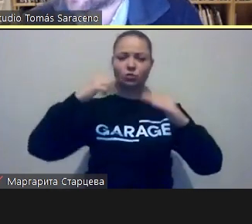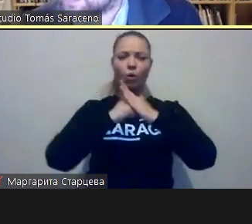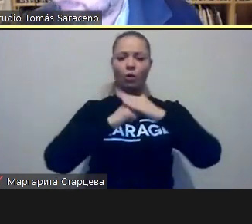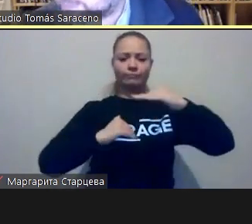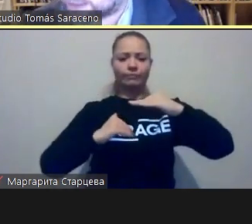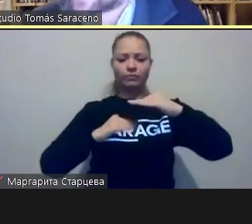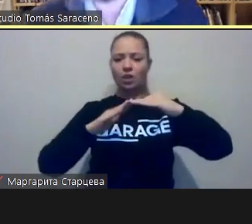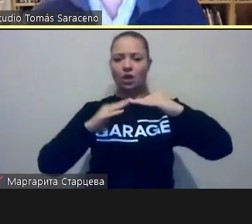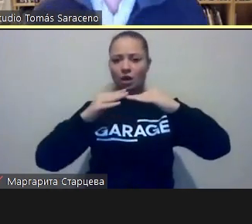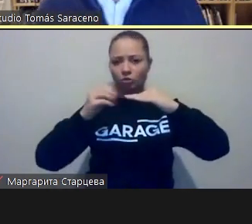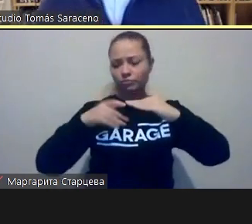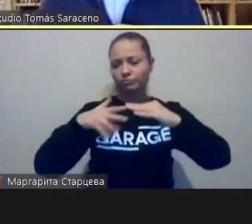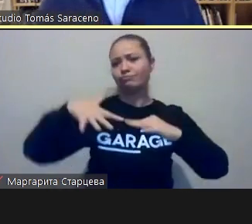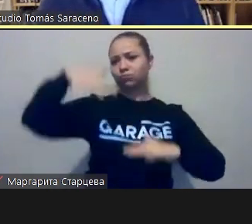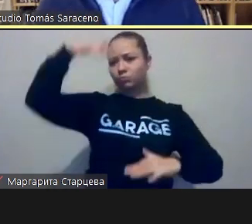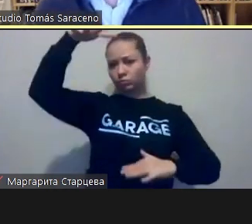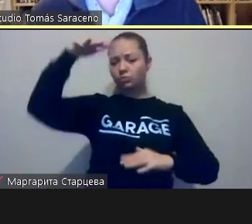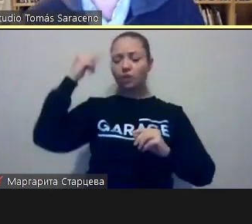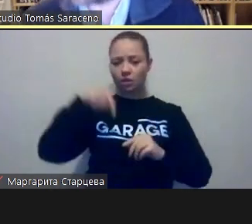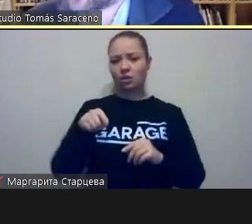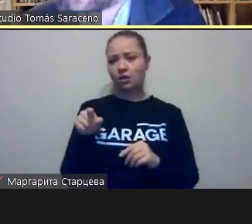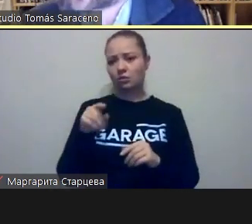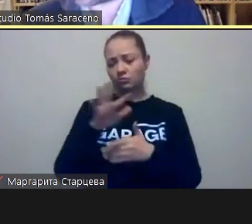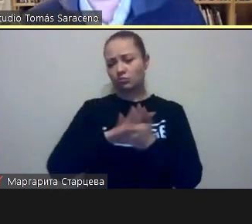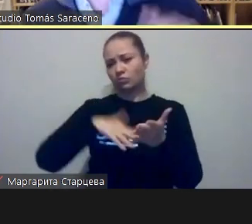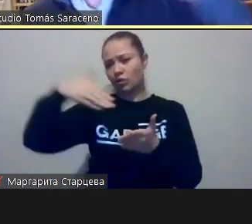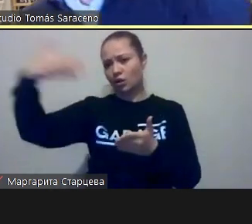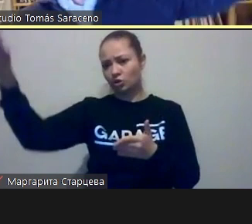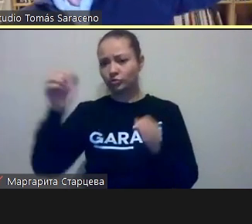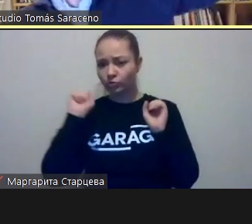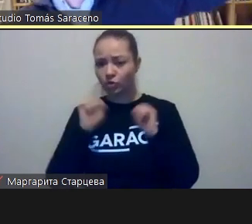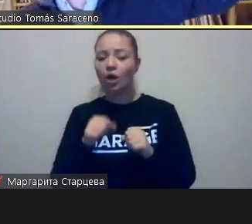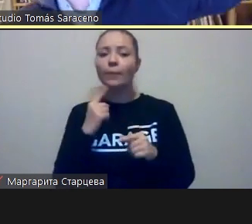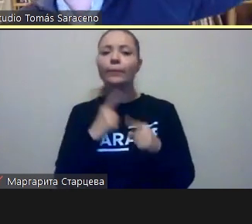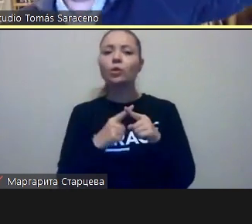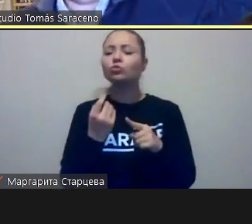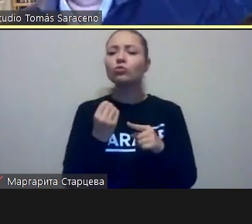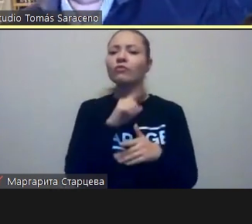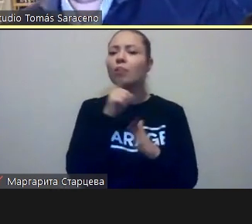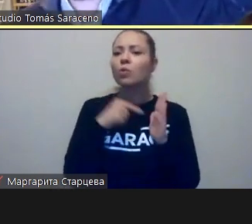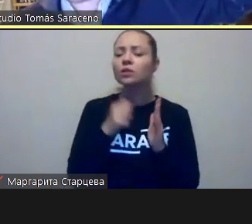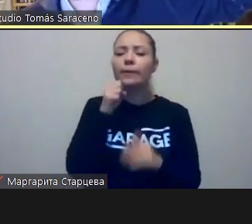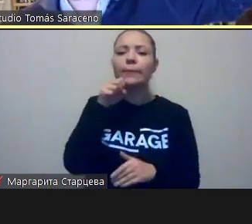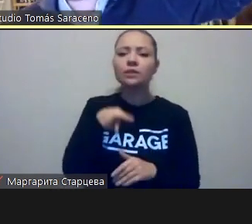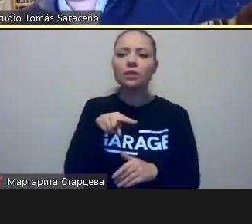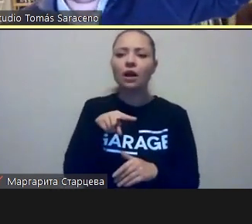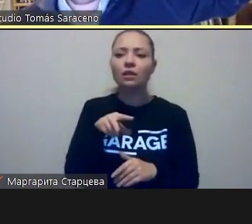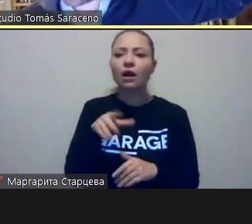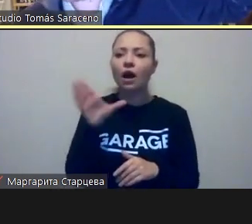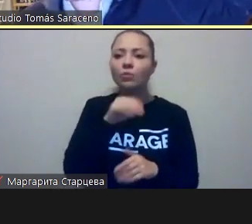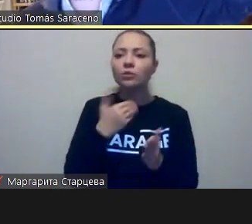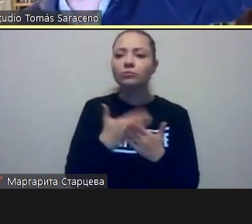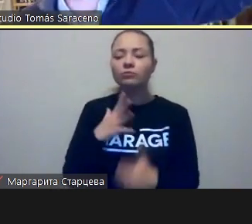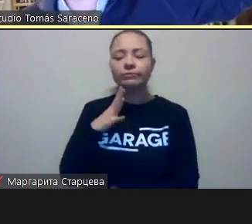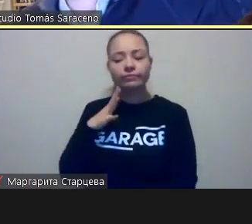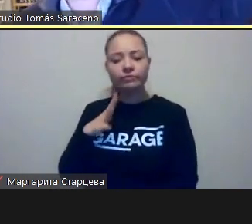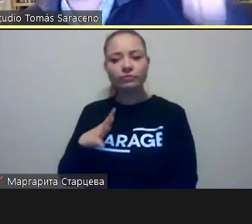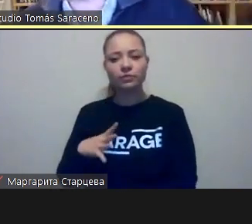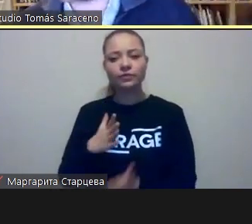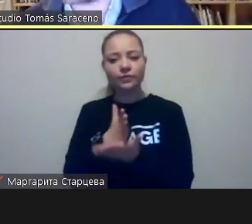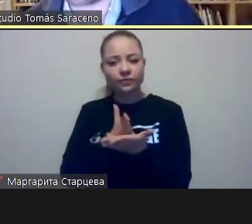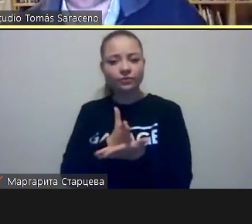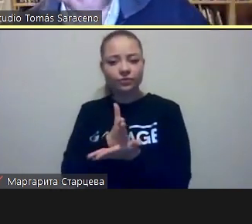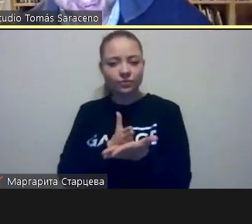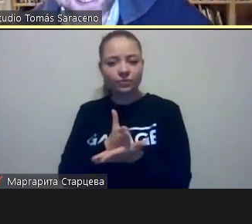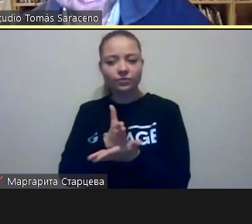last, right? Even if it lasts for 3 years at, how minus temperature is at